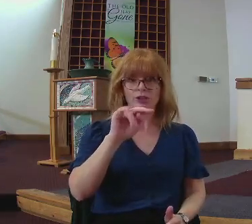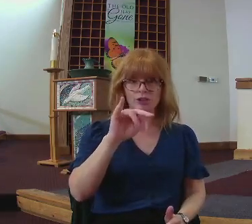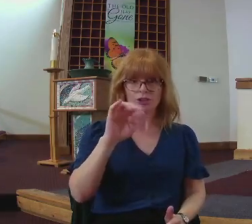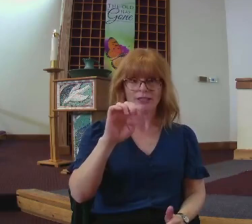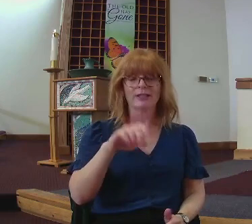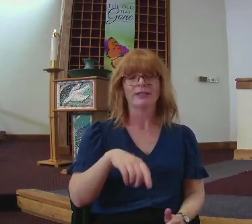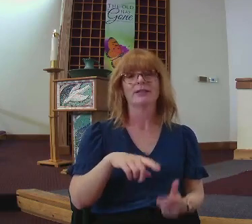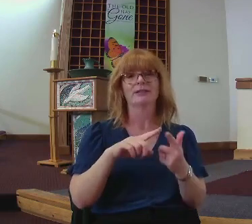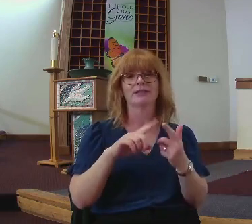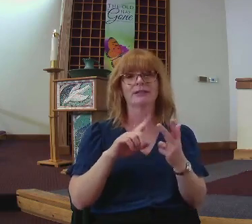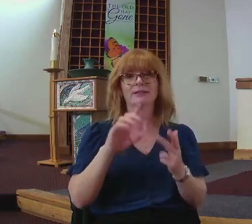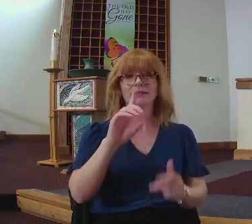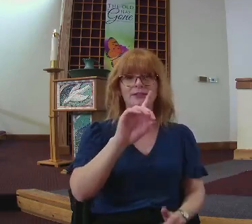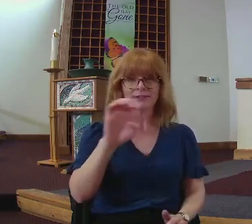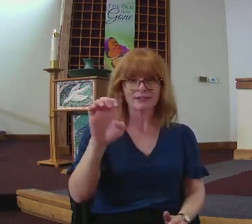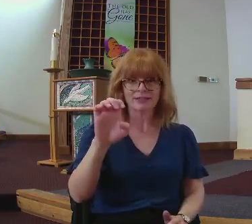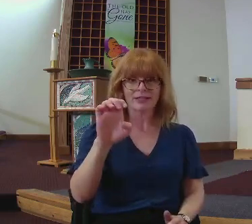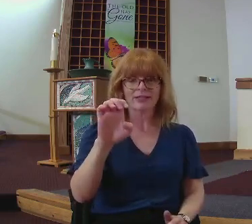Dee,